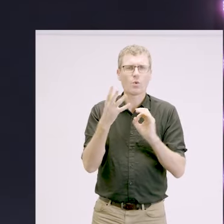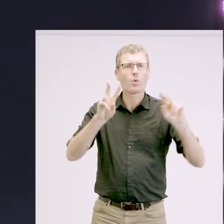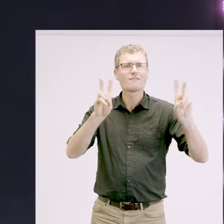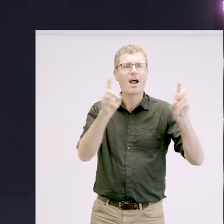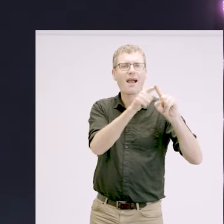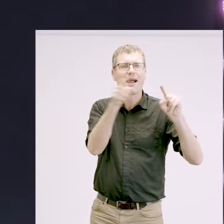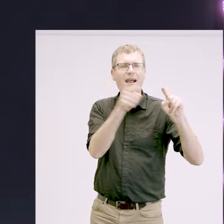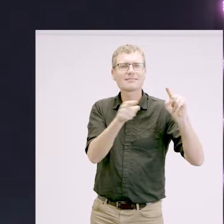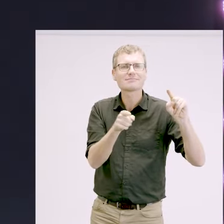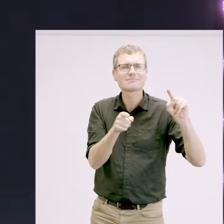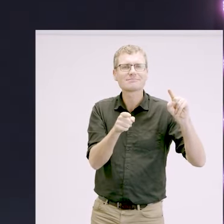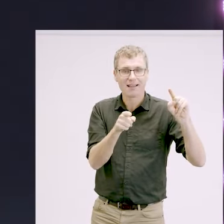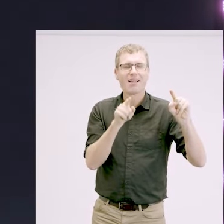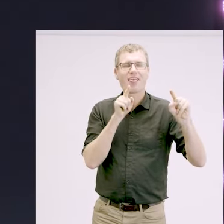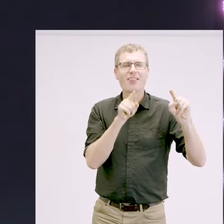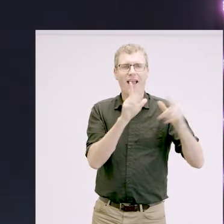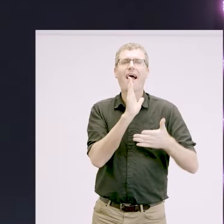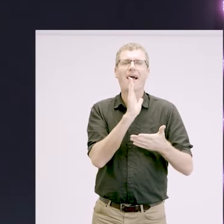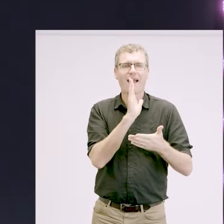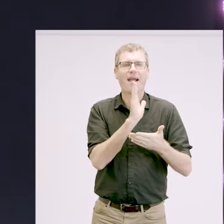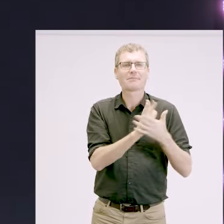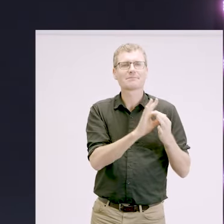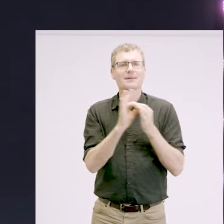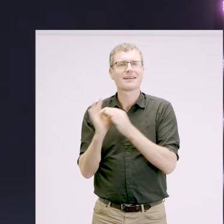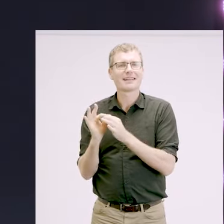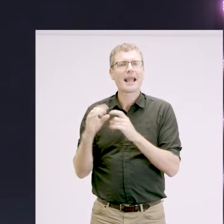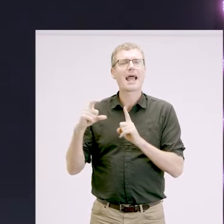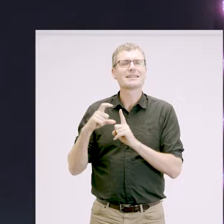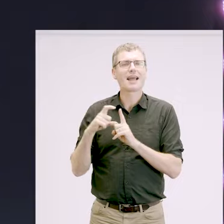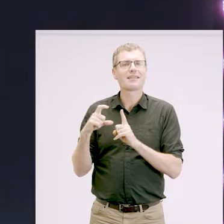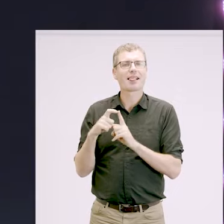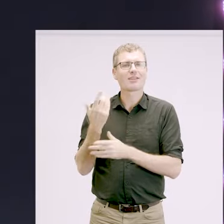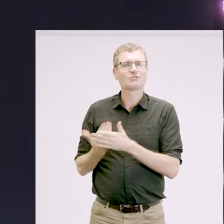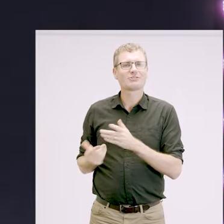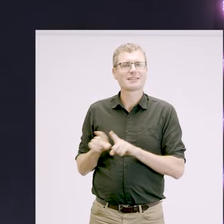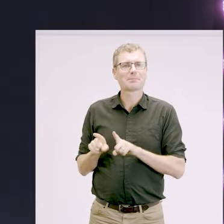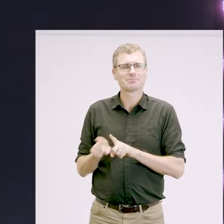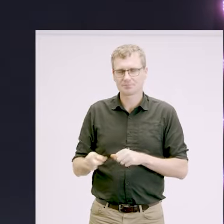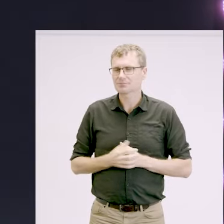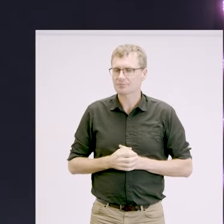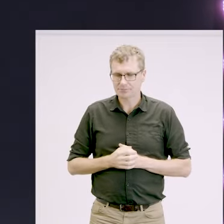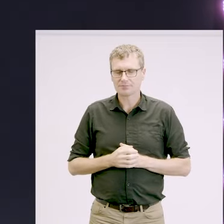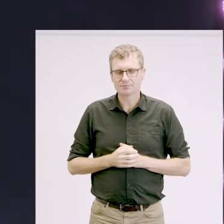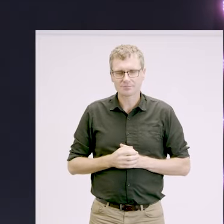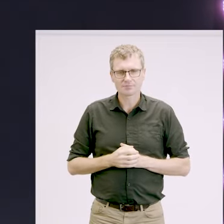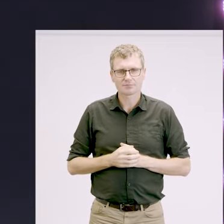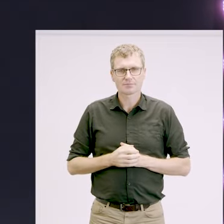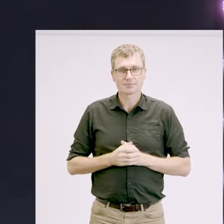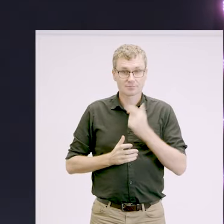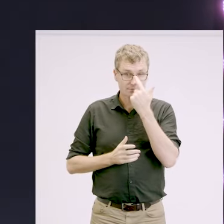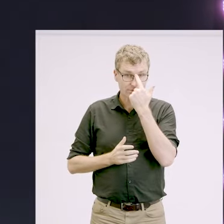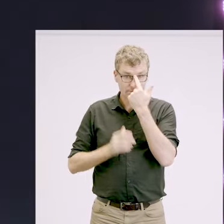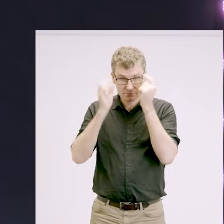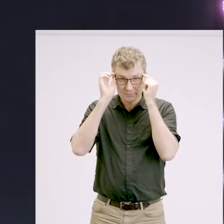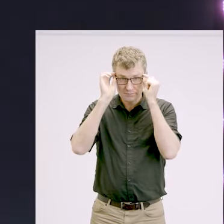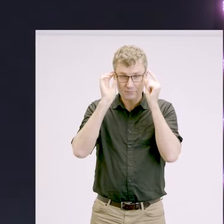I think that's a beautiful little phrase that captures the kinds of things that we see in the story of Daniel, right? The